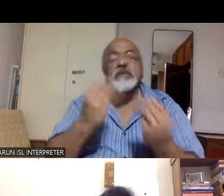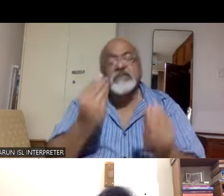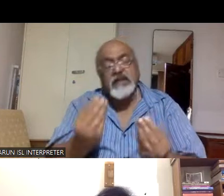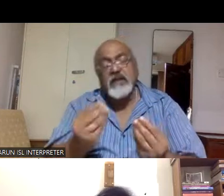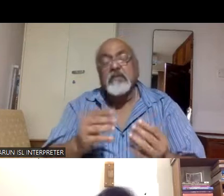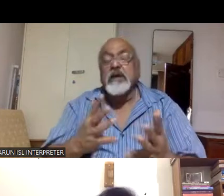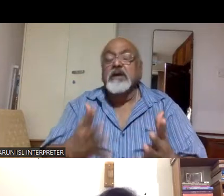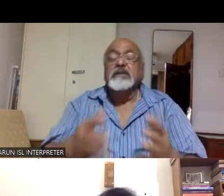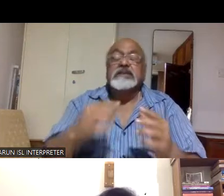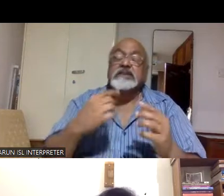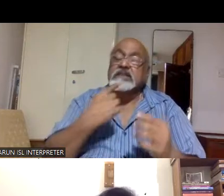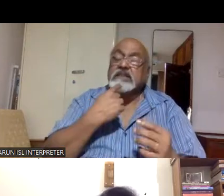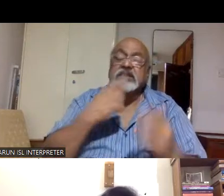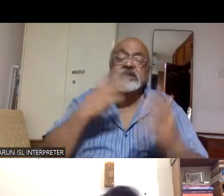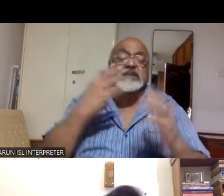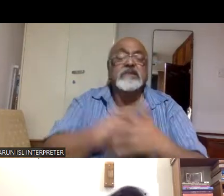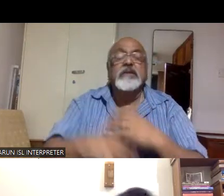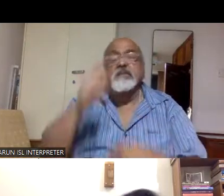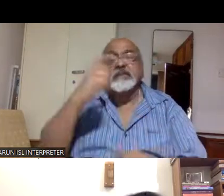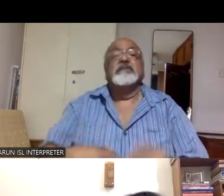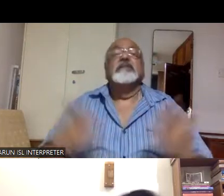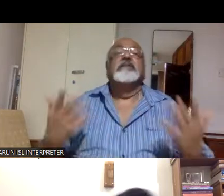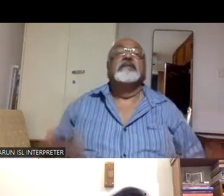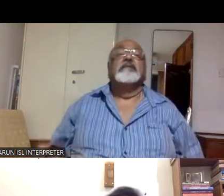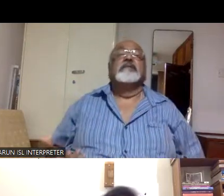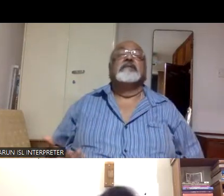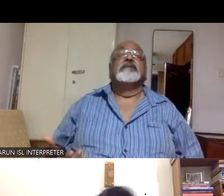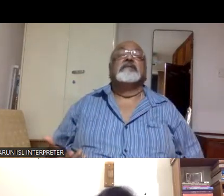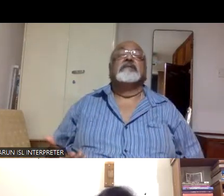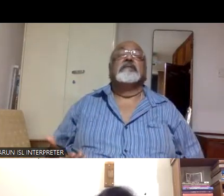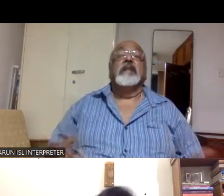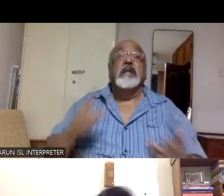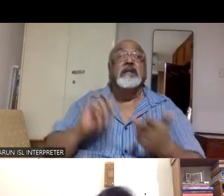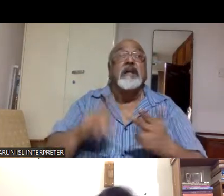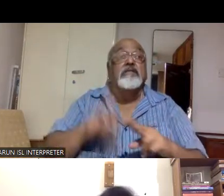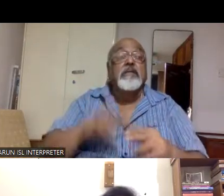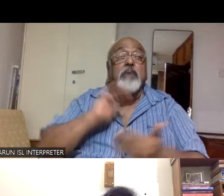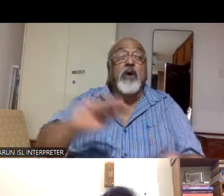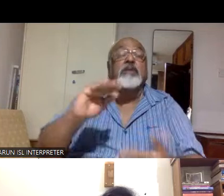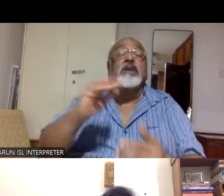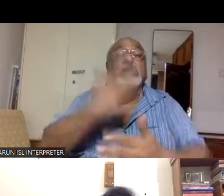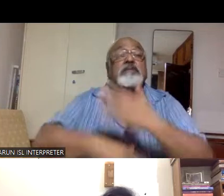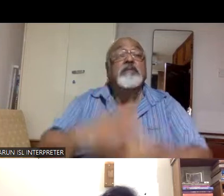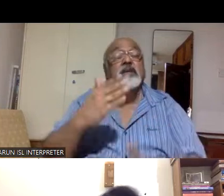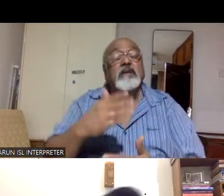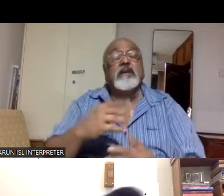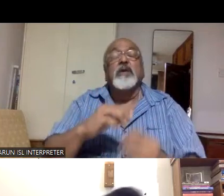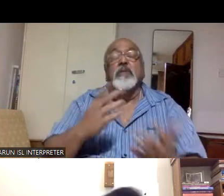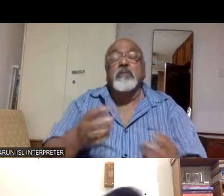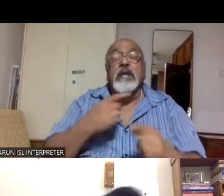become a severely disabled person. And if you are born with a disability, then you have to spend